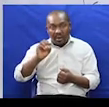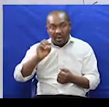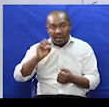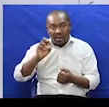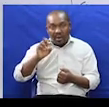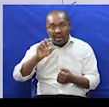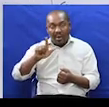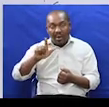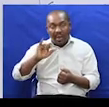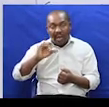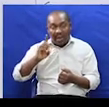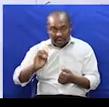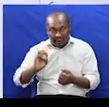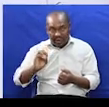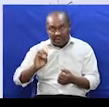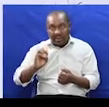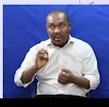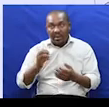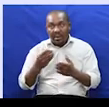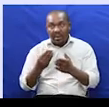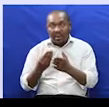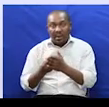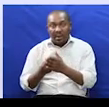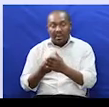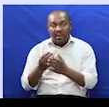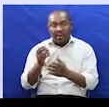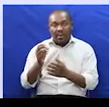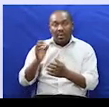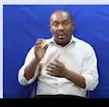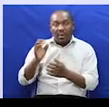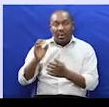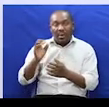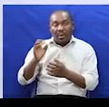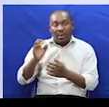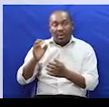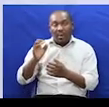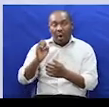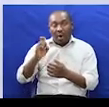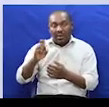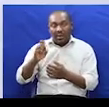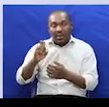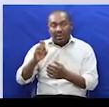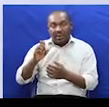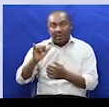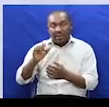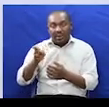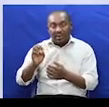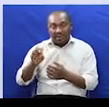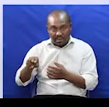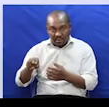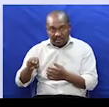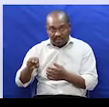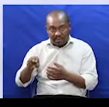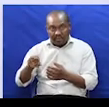Potassium chloride and water. This is neutralization reaction because there is a formation of water molecule. If